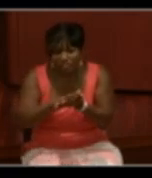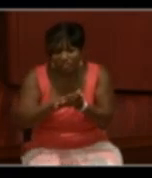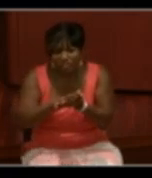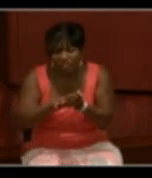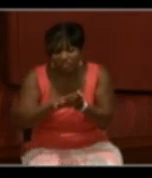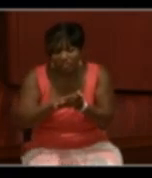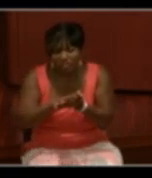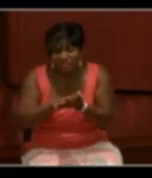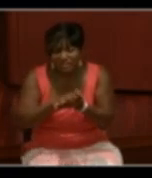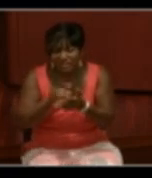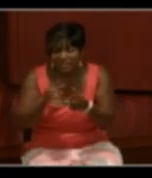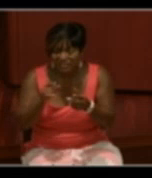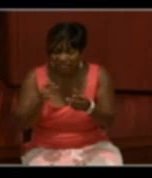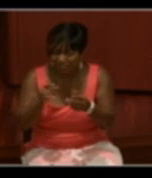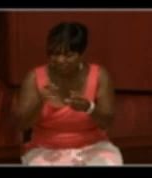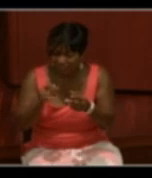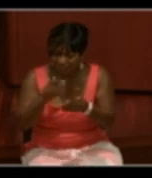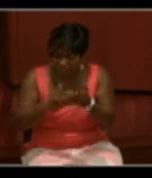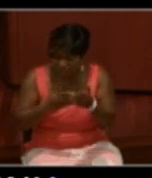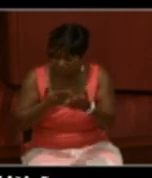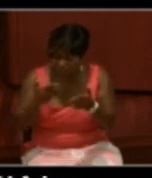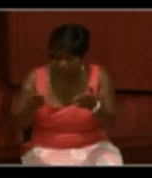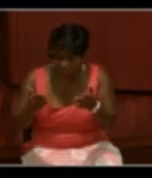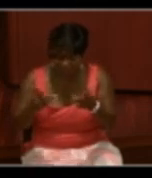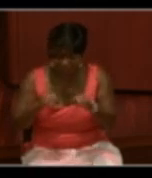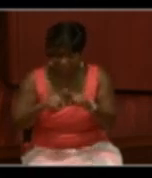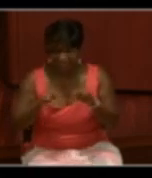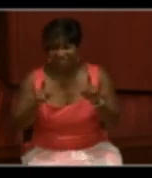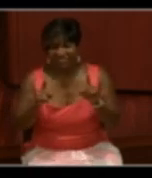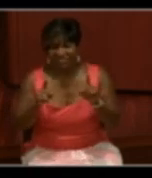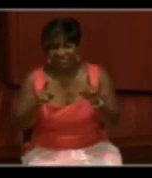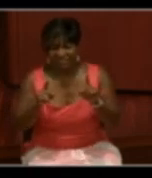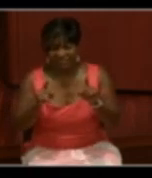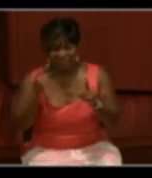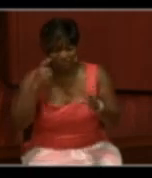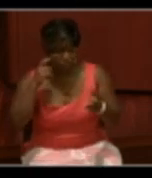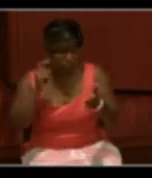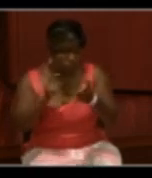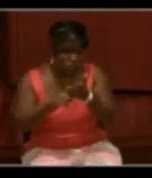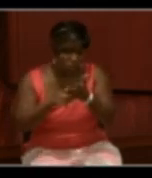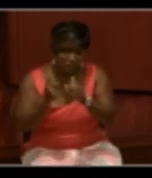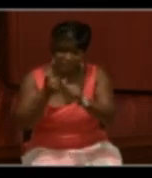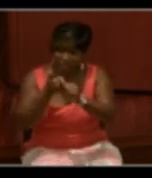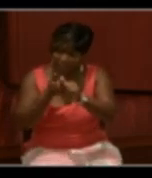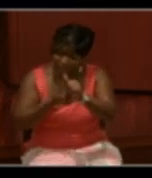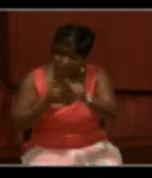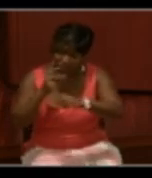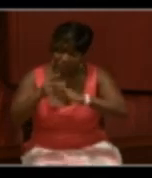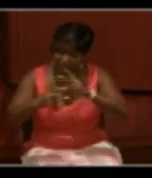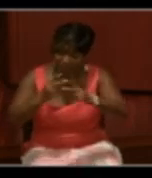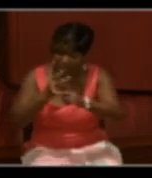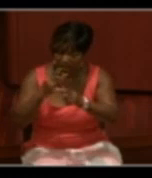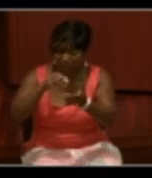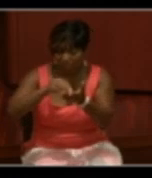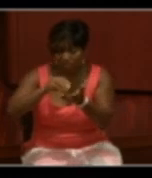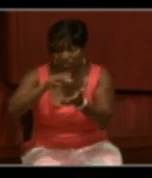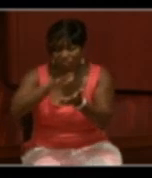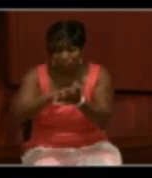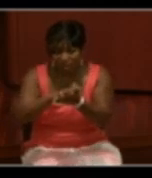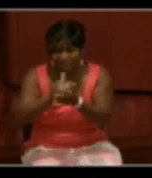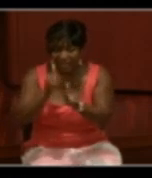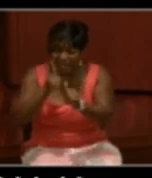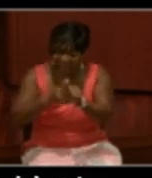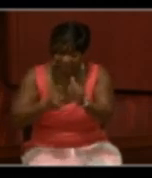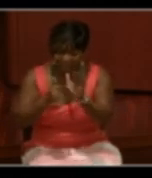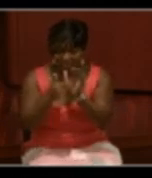various discrepancies that you may find. Just notice that in every type of record or every